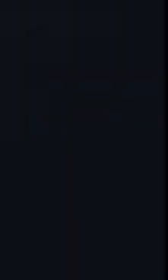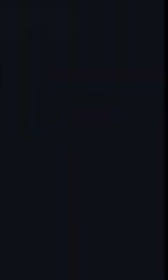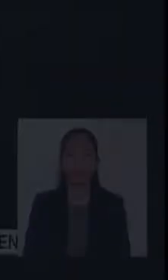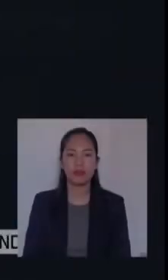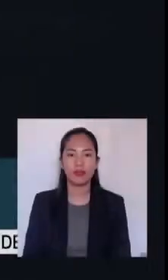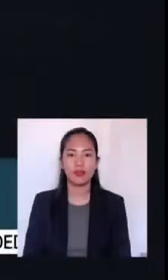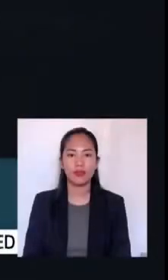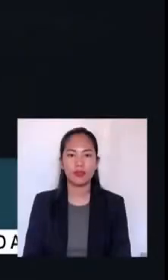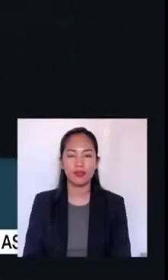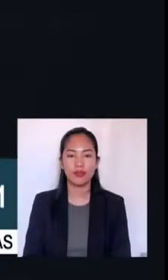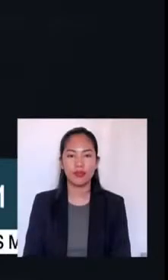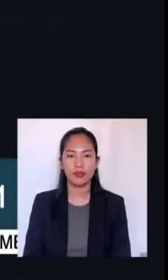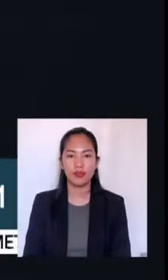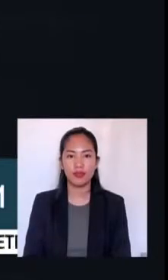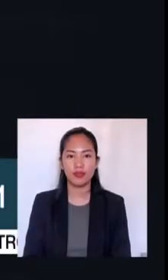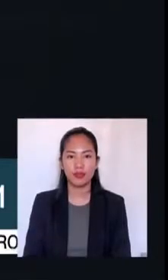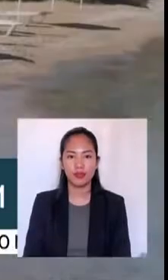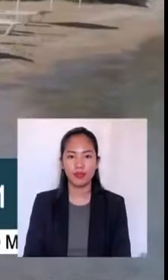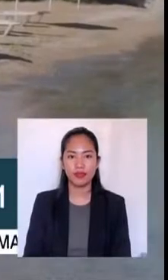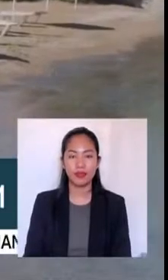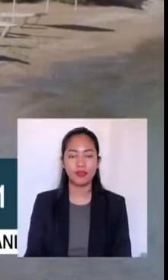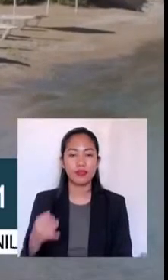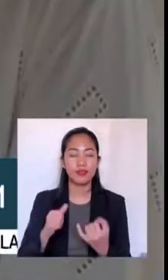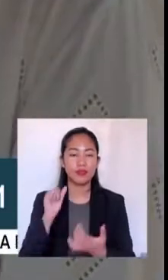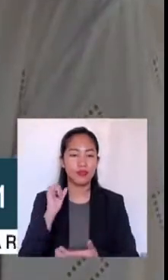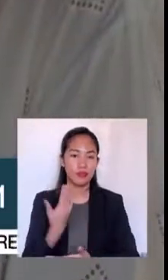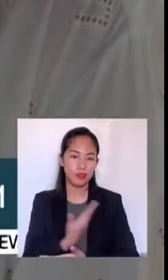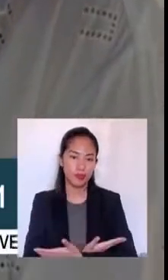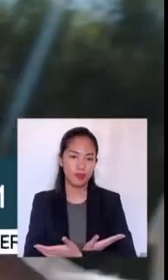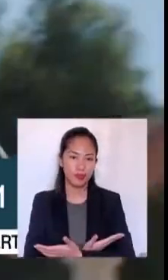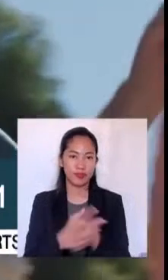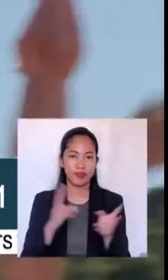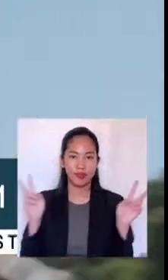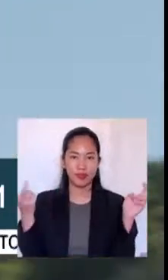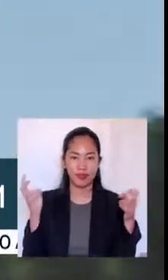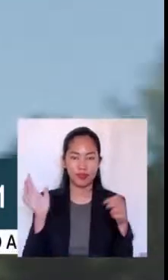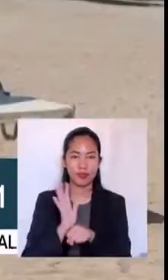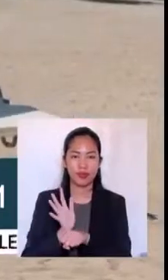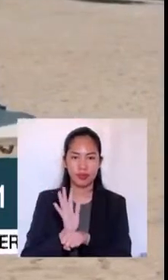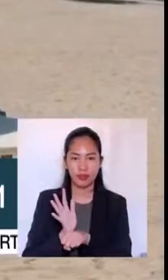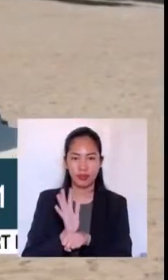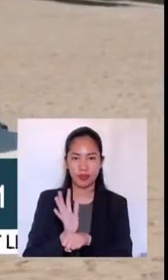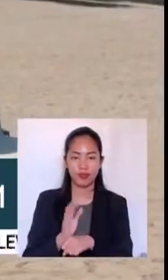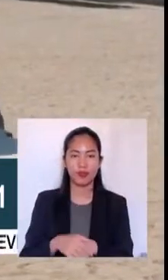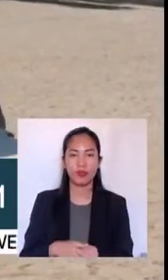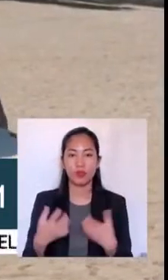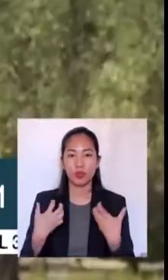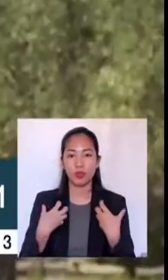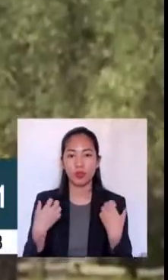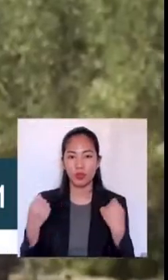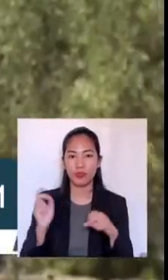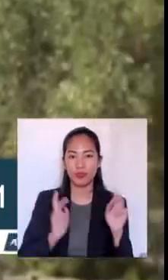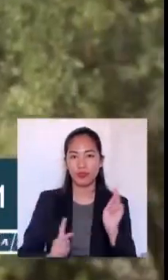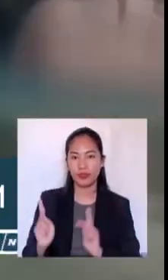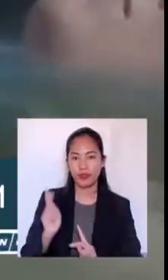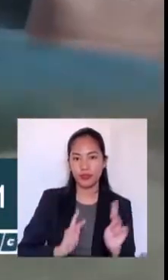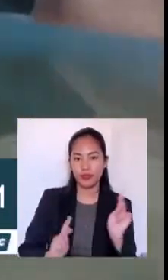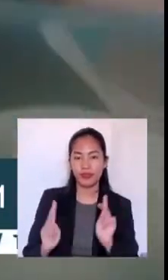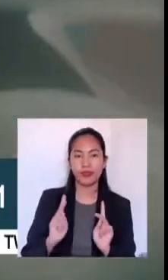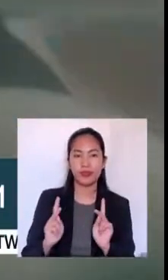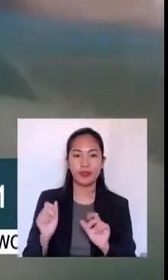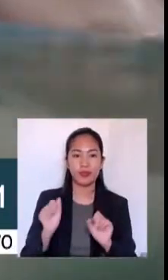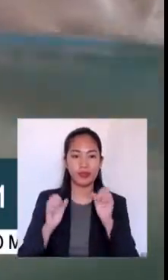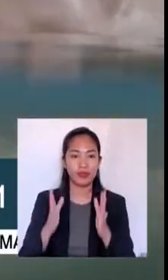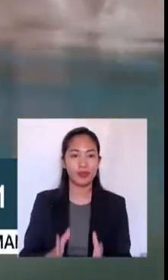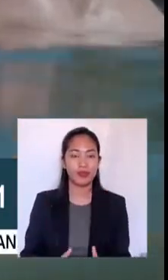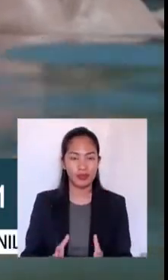Ten. The Lost Daughter, Maggie Gyllenhaal's directorial debut, boasts a strong performance from Olivia Colman. She's an